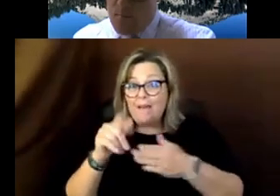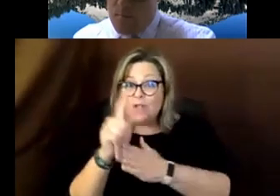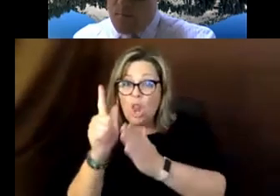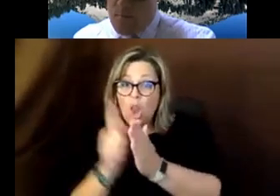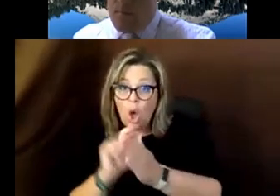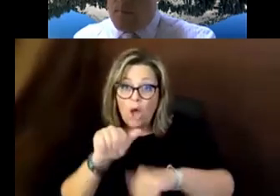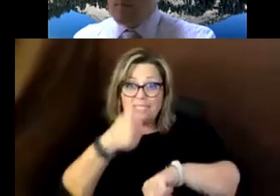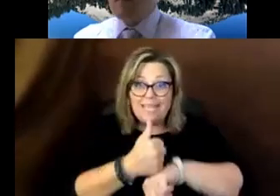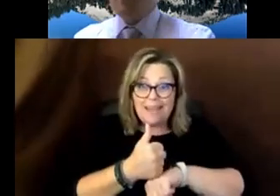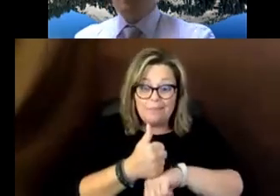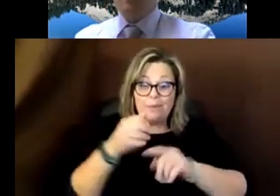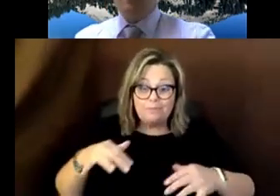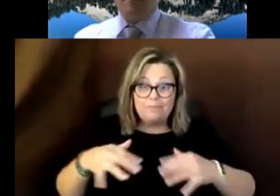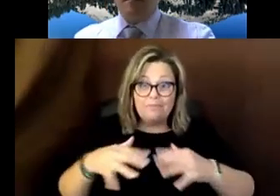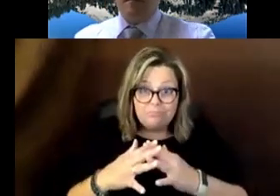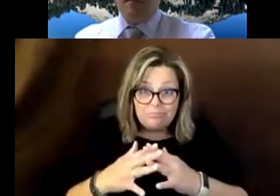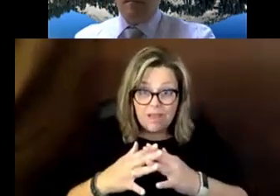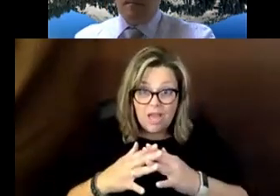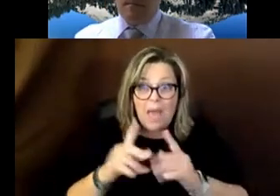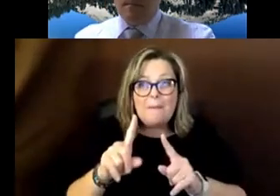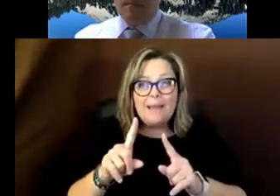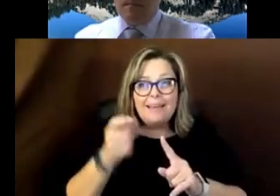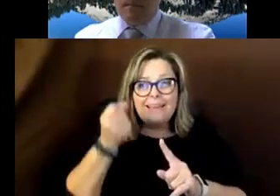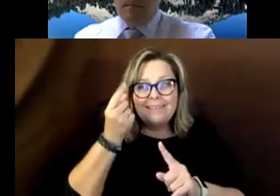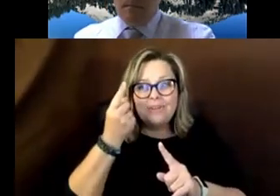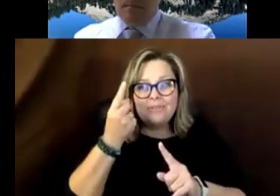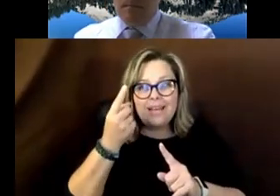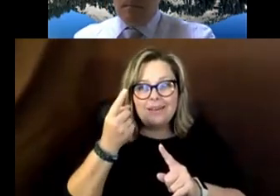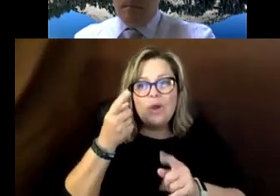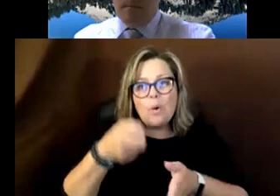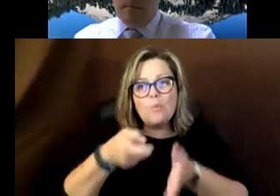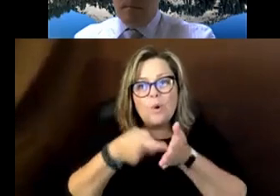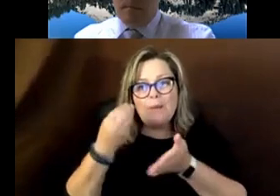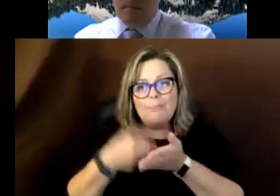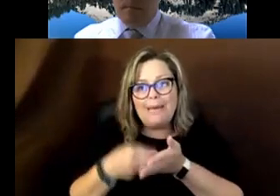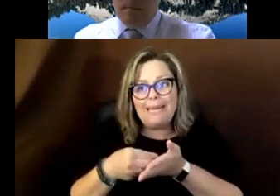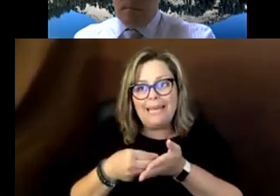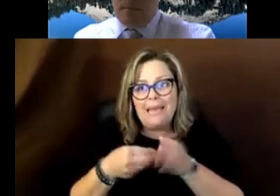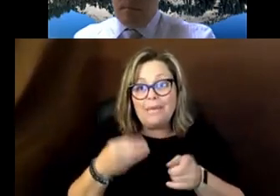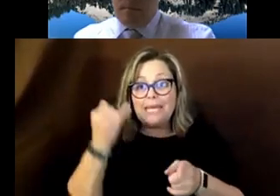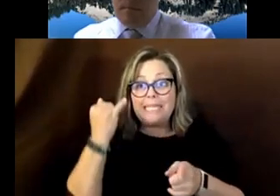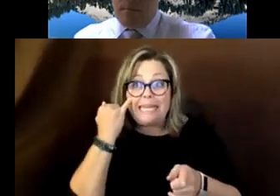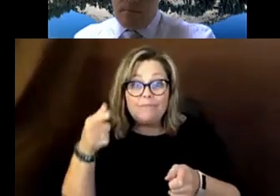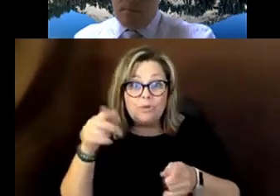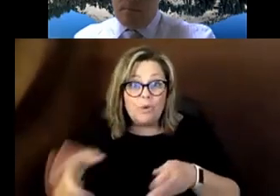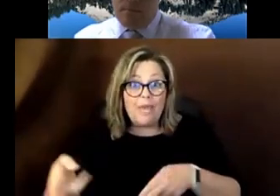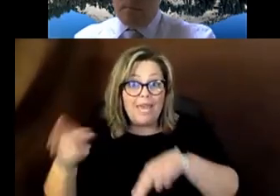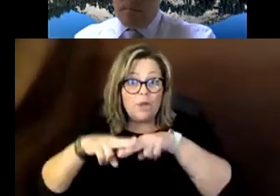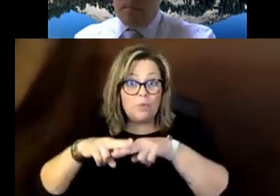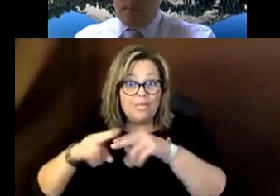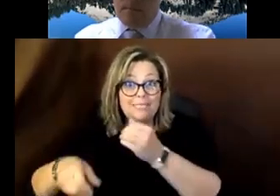because when you increase assisted living waivers, you've got to find the providers that are going to be willing to